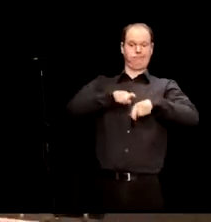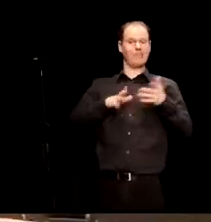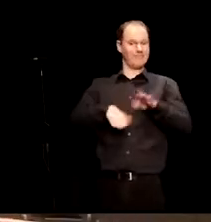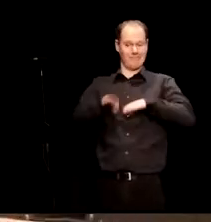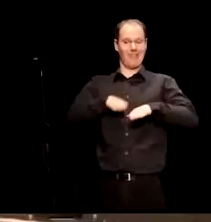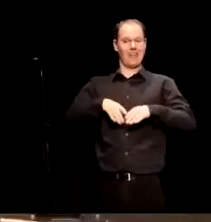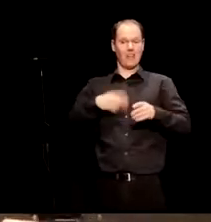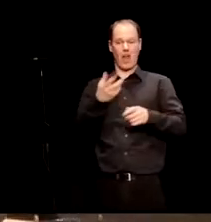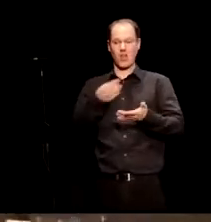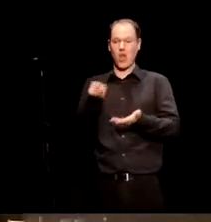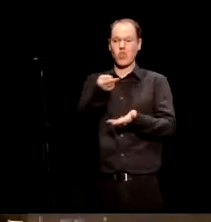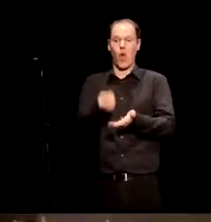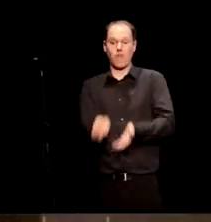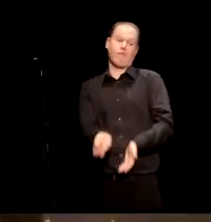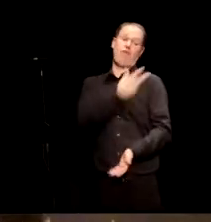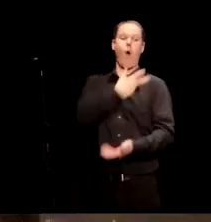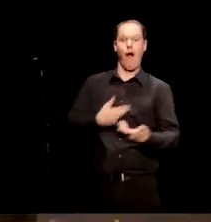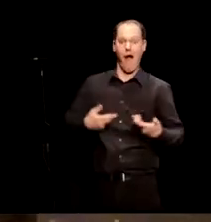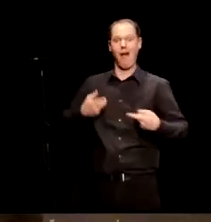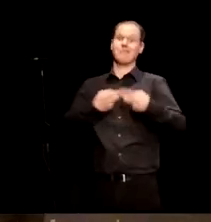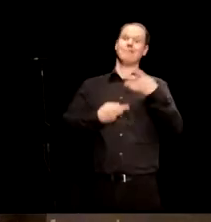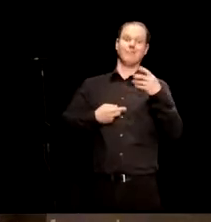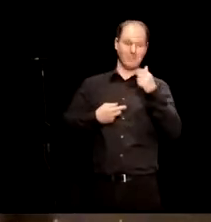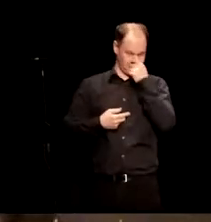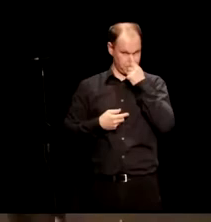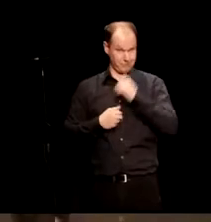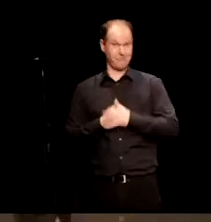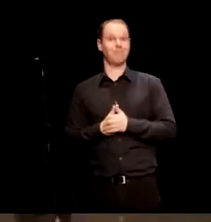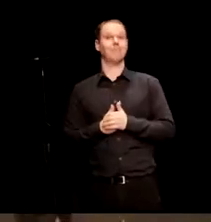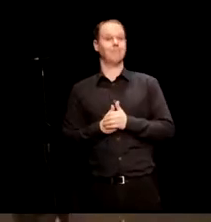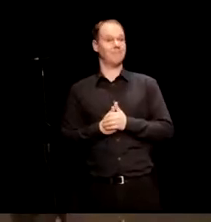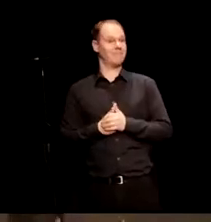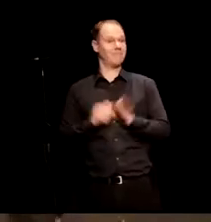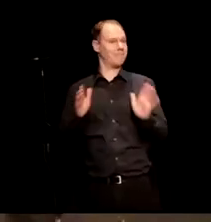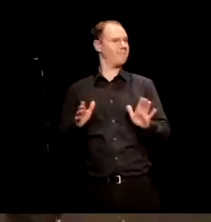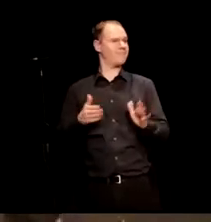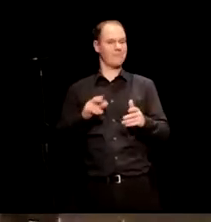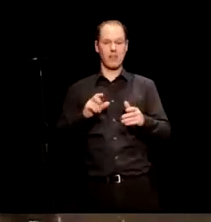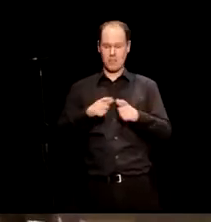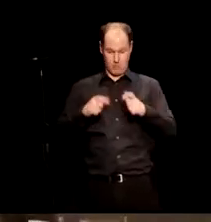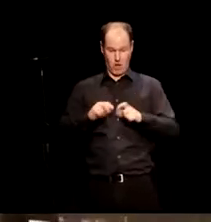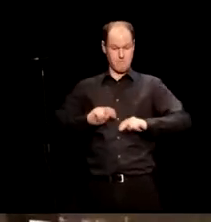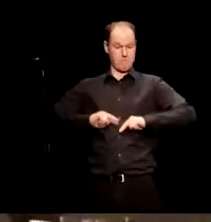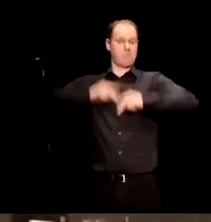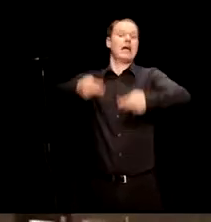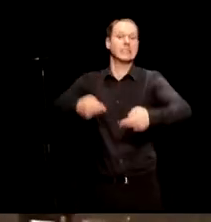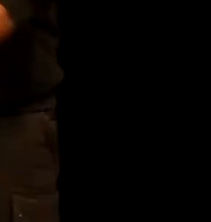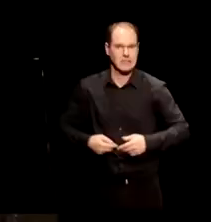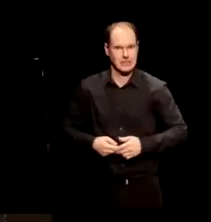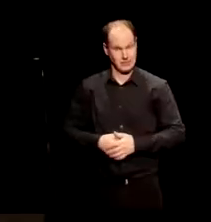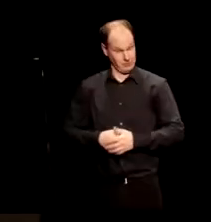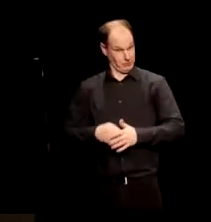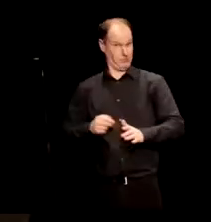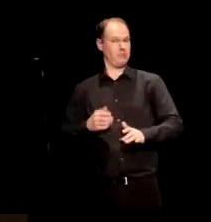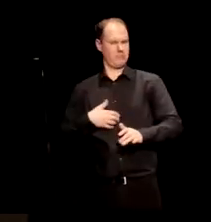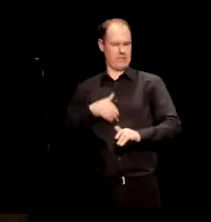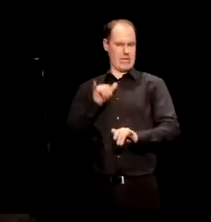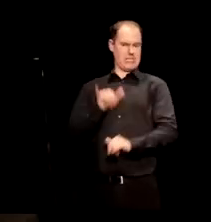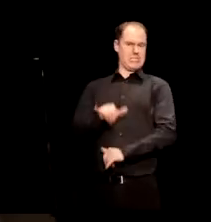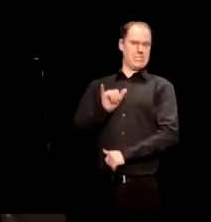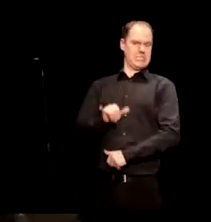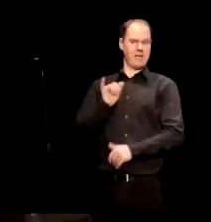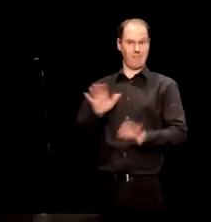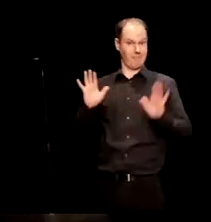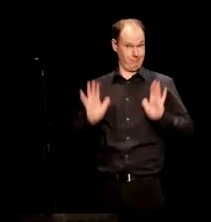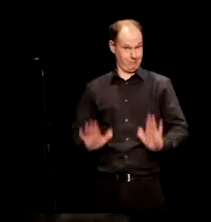bit of salt over my shoulder. Damn! And I gave him that box so quick. If I wasn't superstitious, I'd